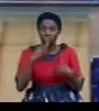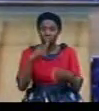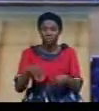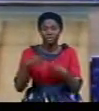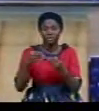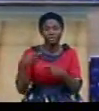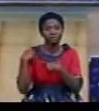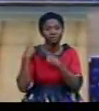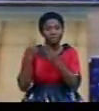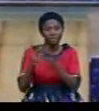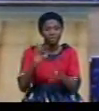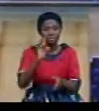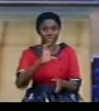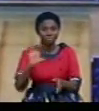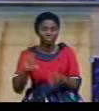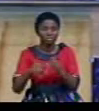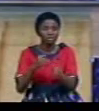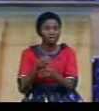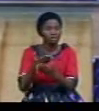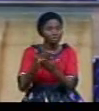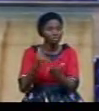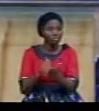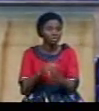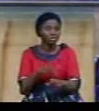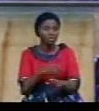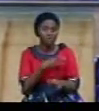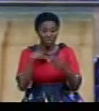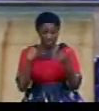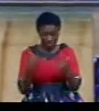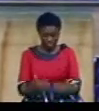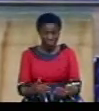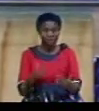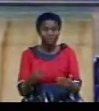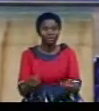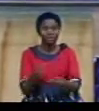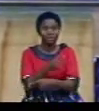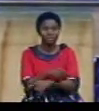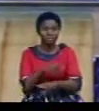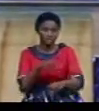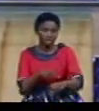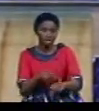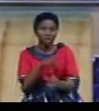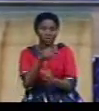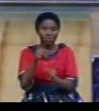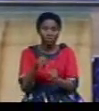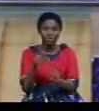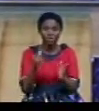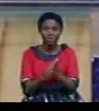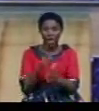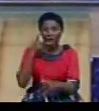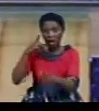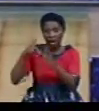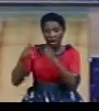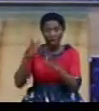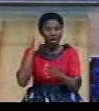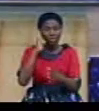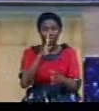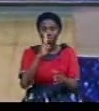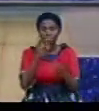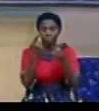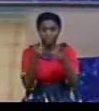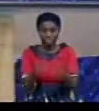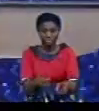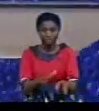that time and here came the D-Day at the moment when that prophecy will be